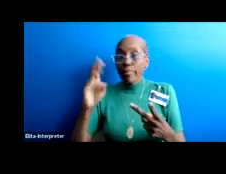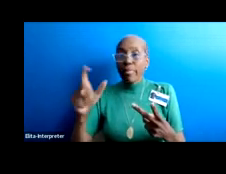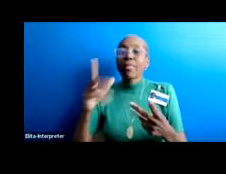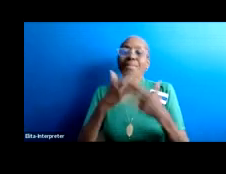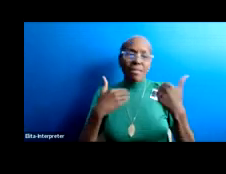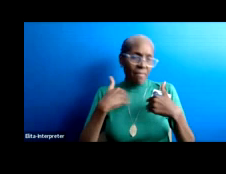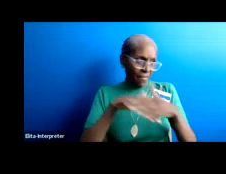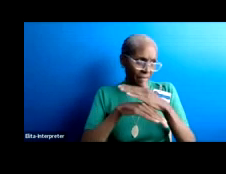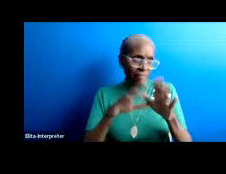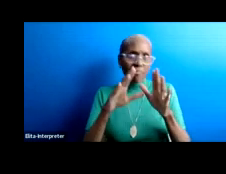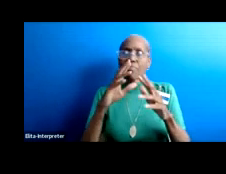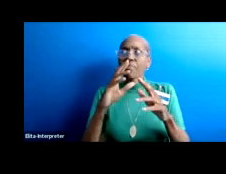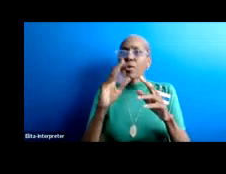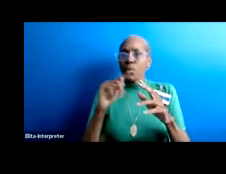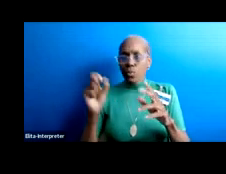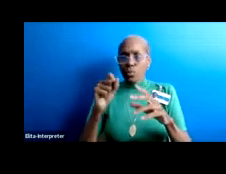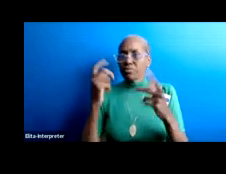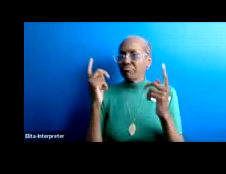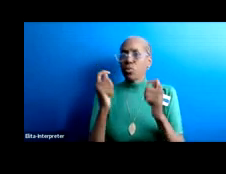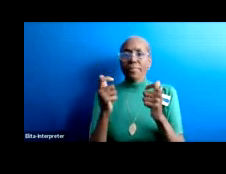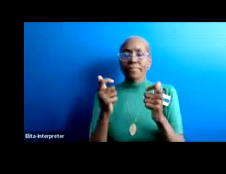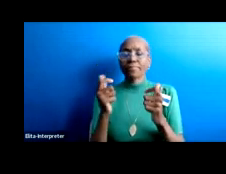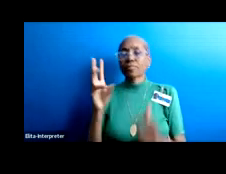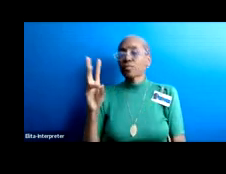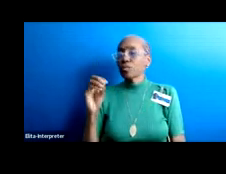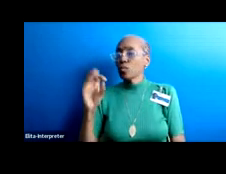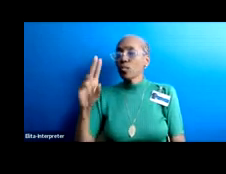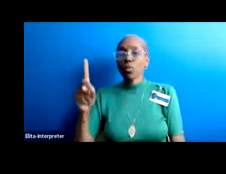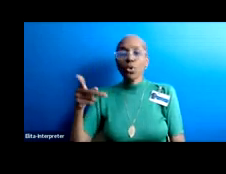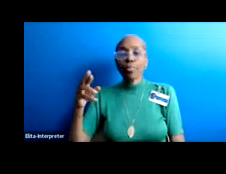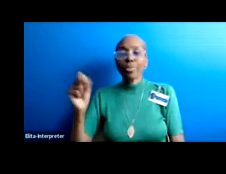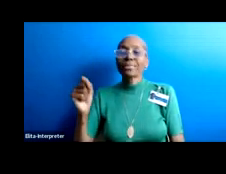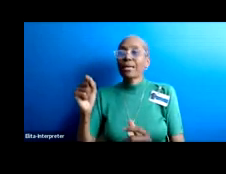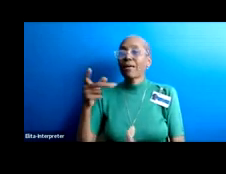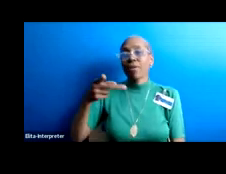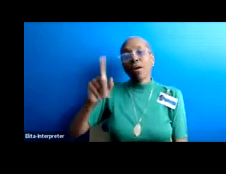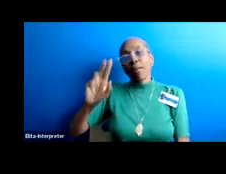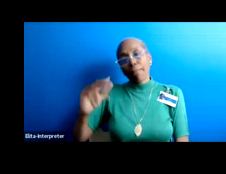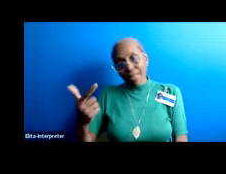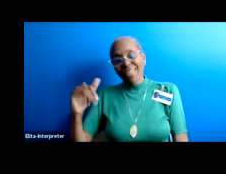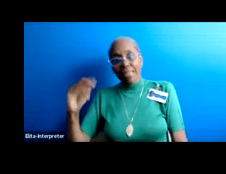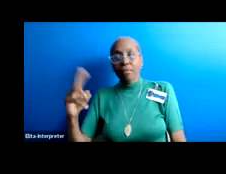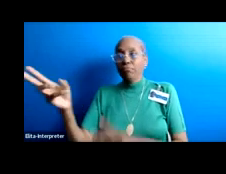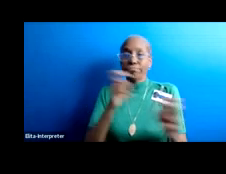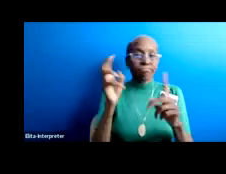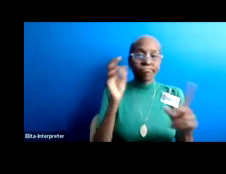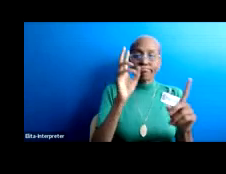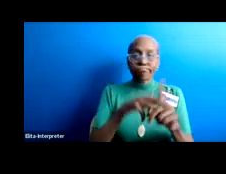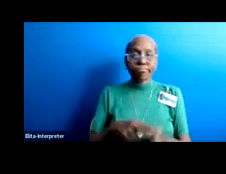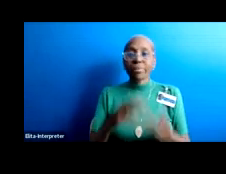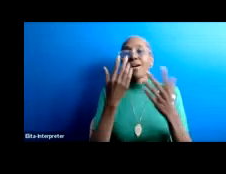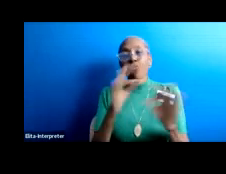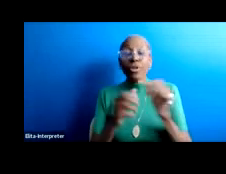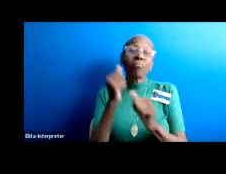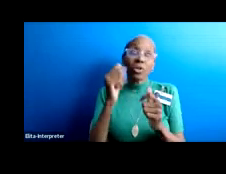accessibility tools built in. For example, WordPress has lots of plugins that are available to you. Most of them are free